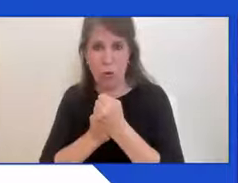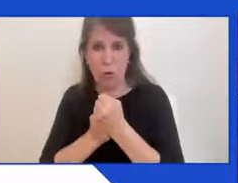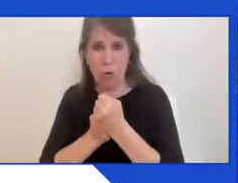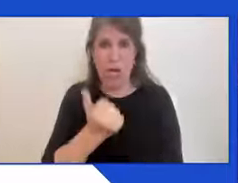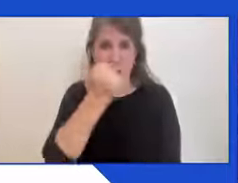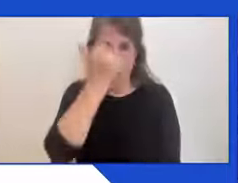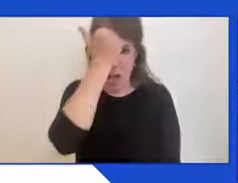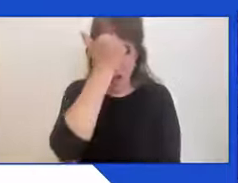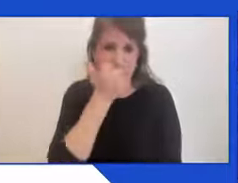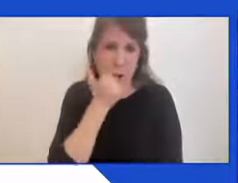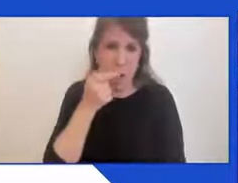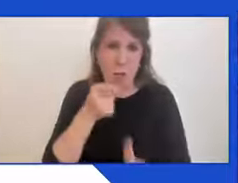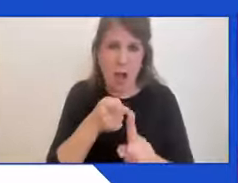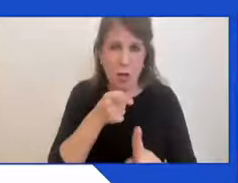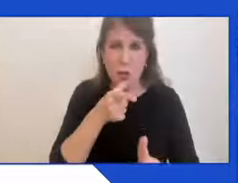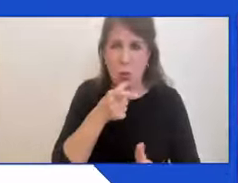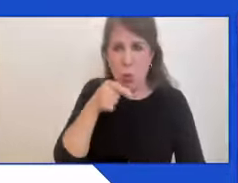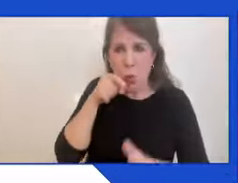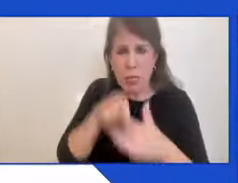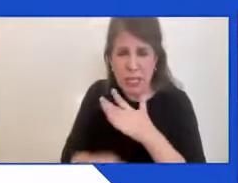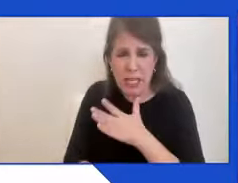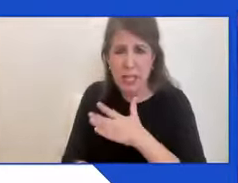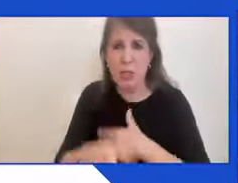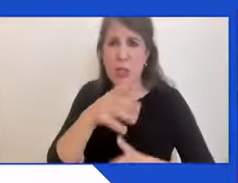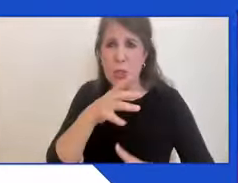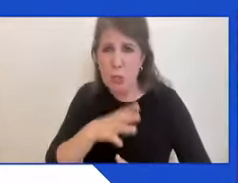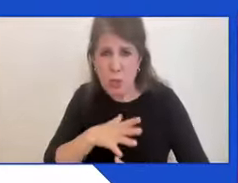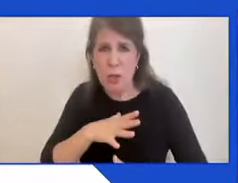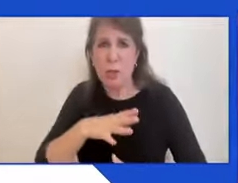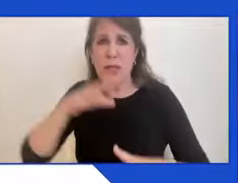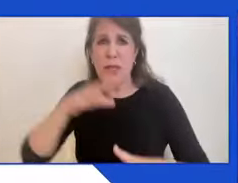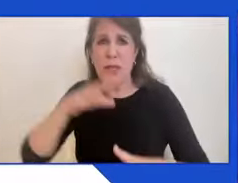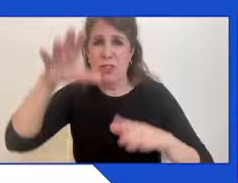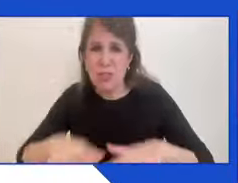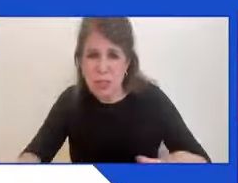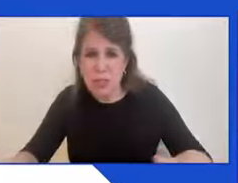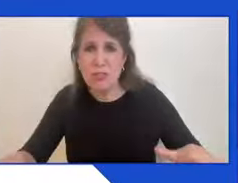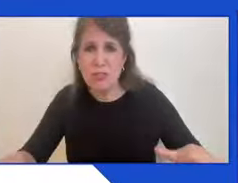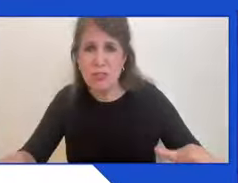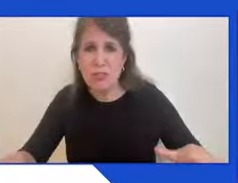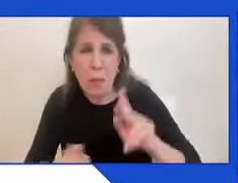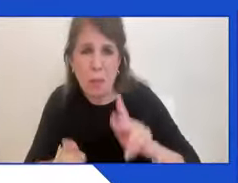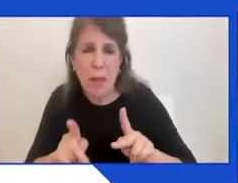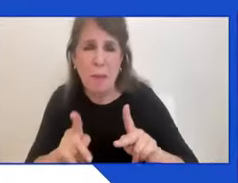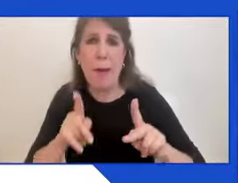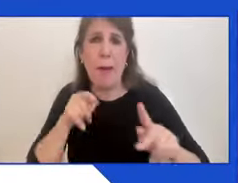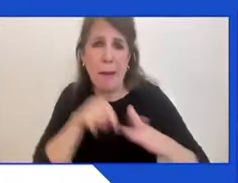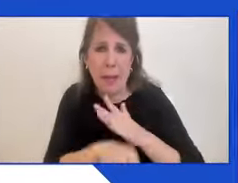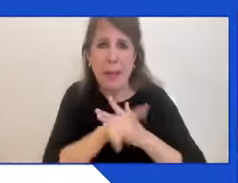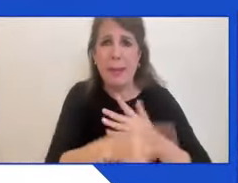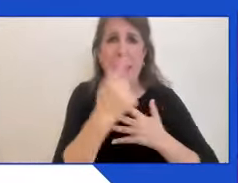cold blood? Or do you stand with a democracy that does...